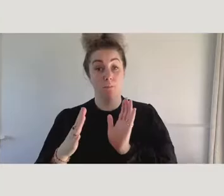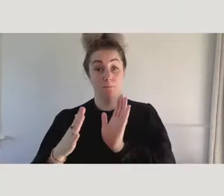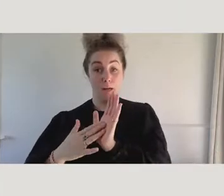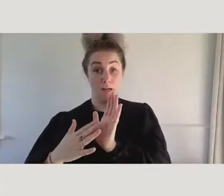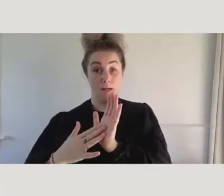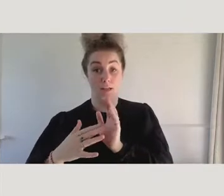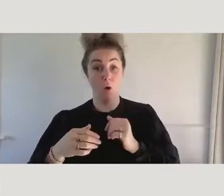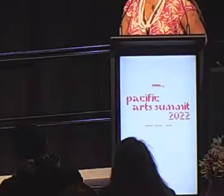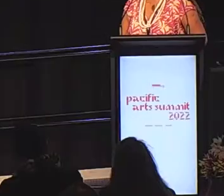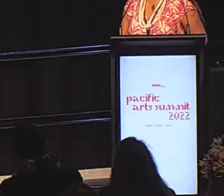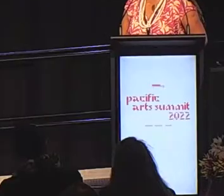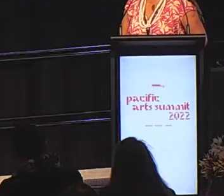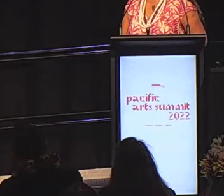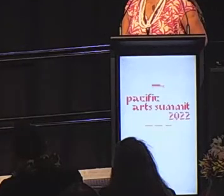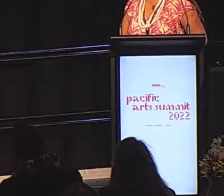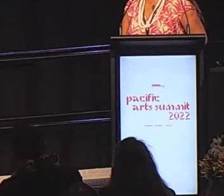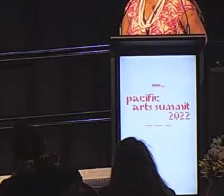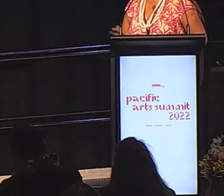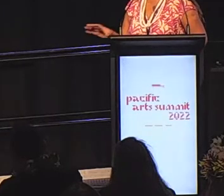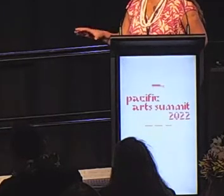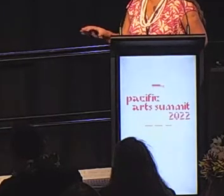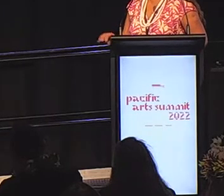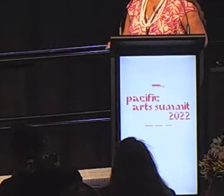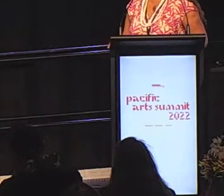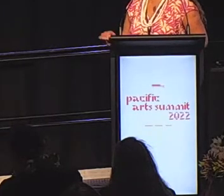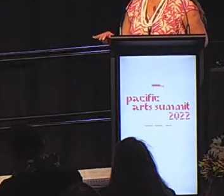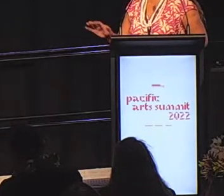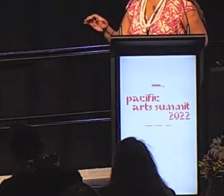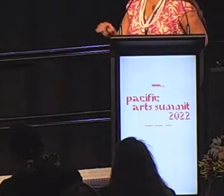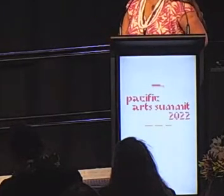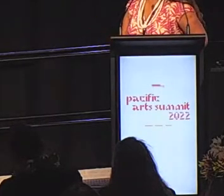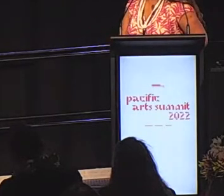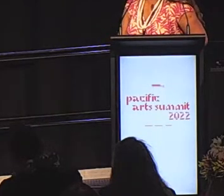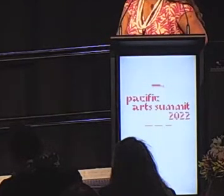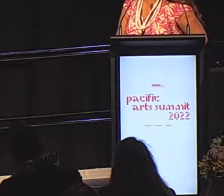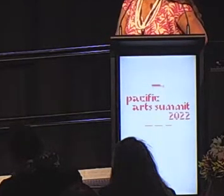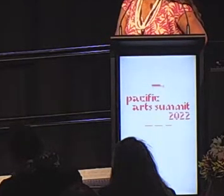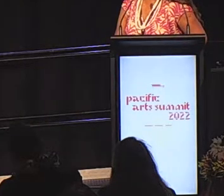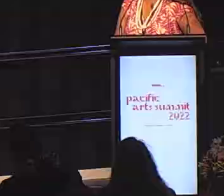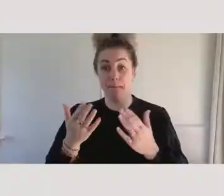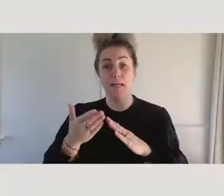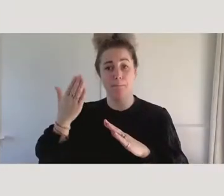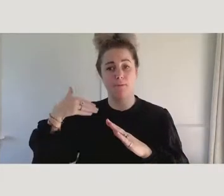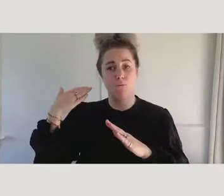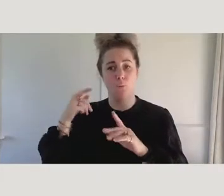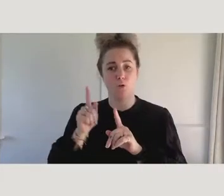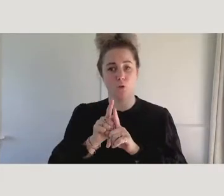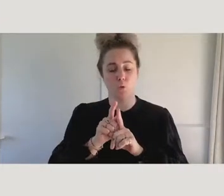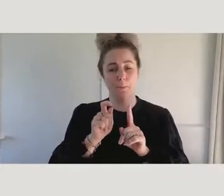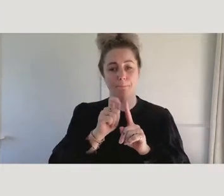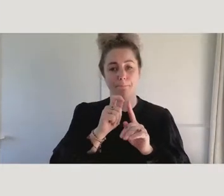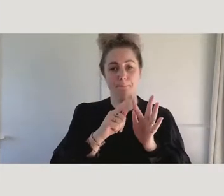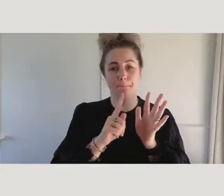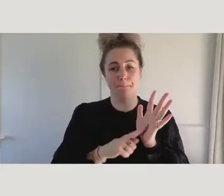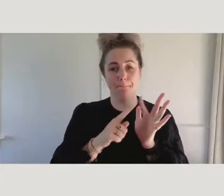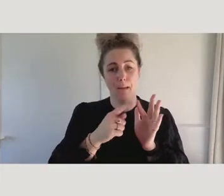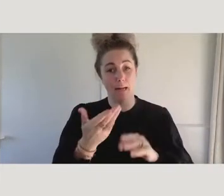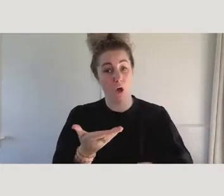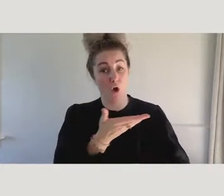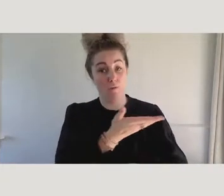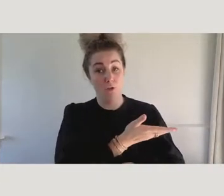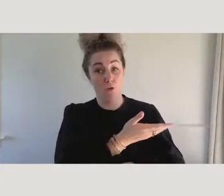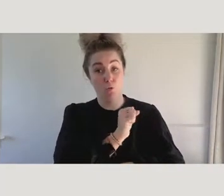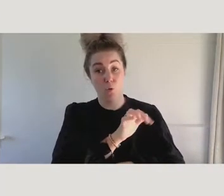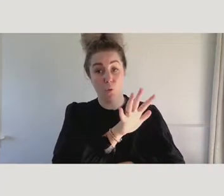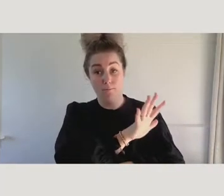90s late 90s for the stream they started happening there and there were many others before so overdue Billy so just take the era